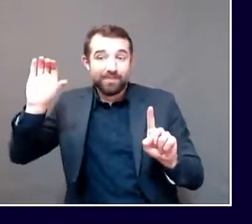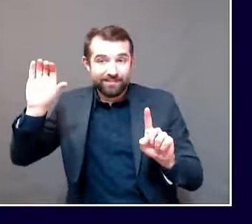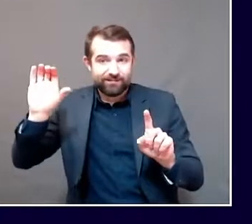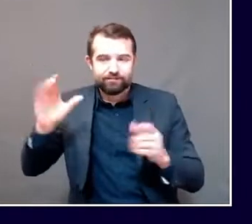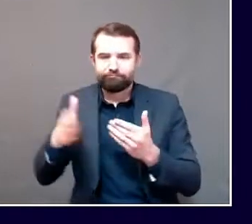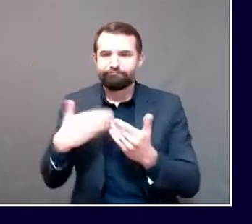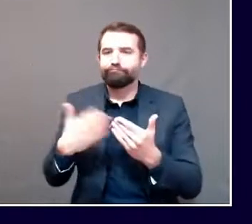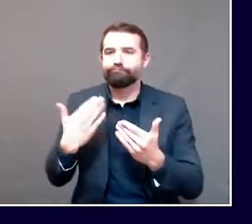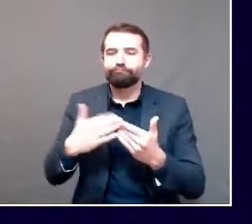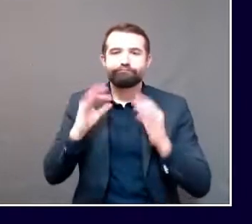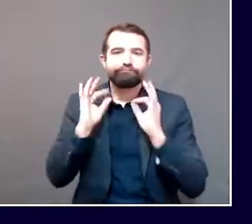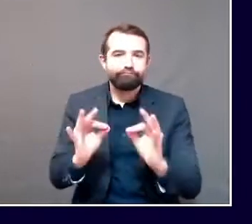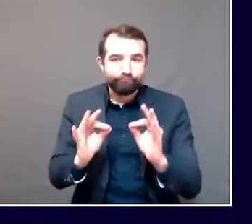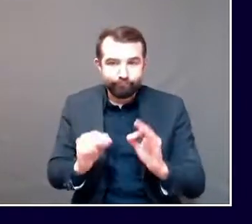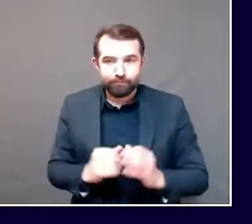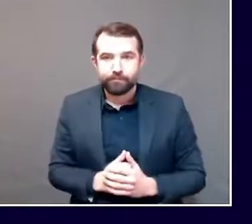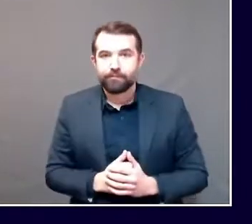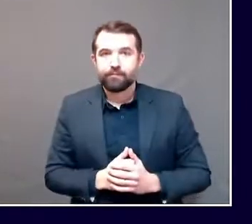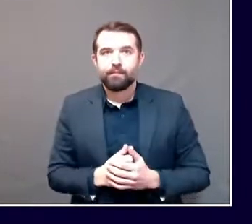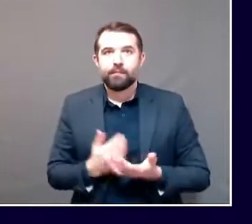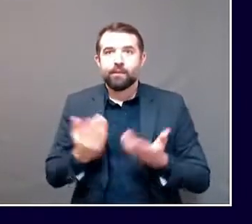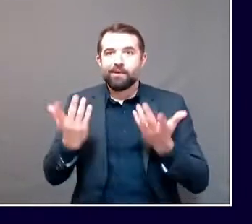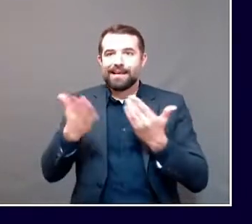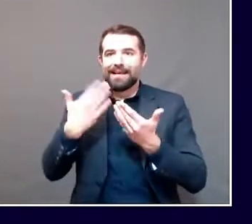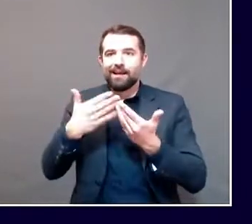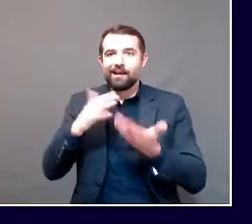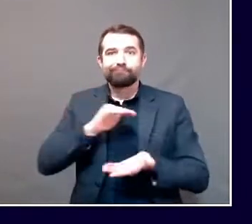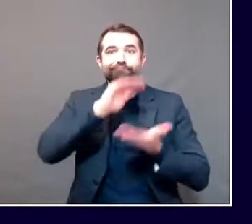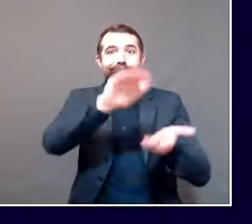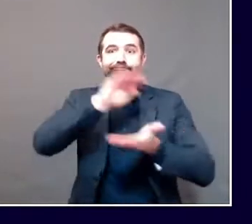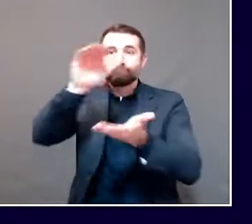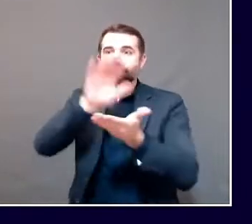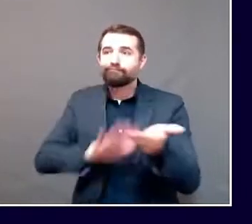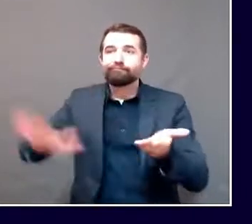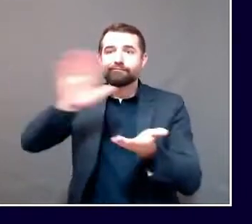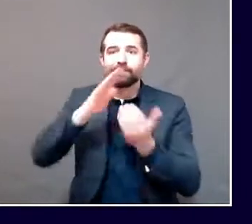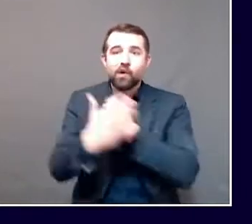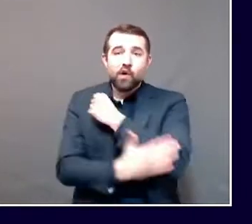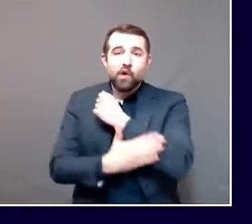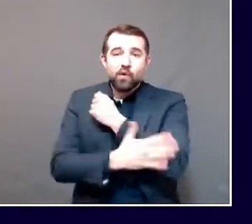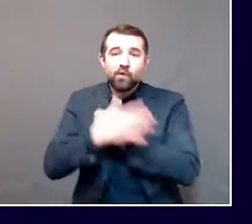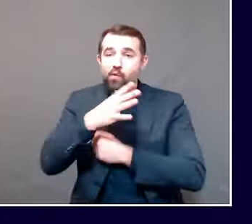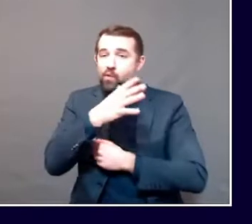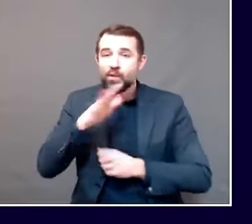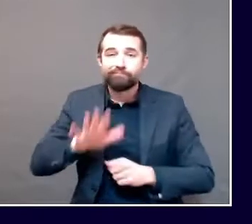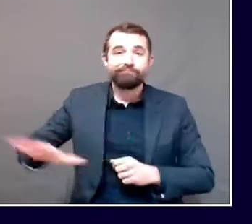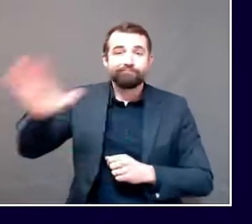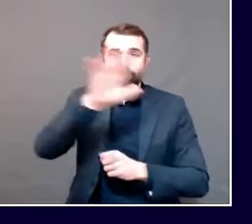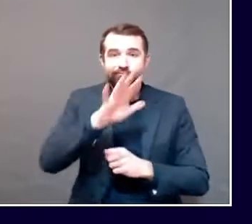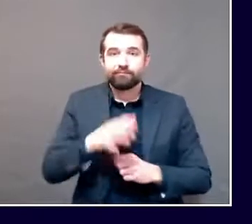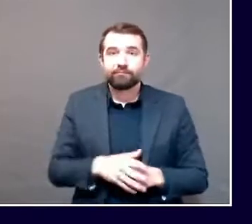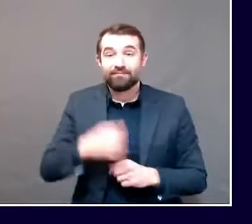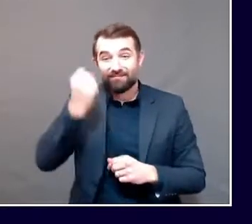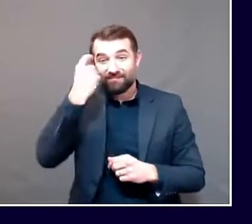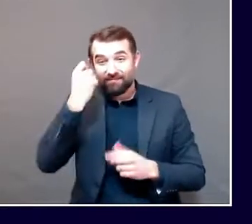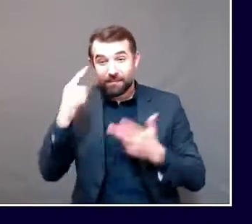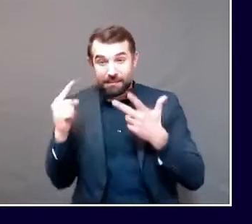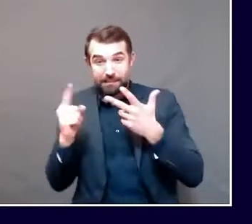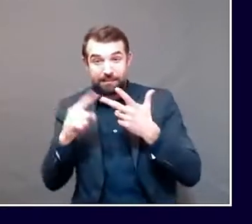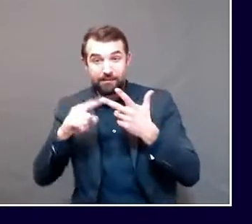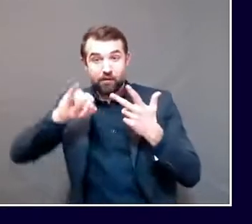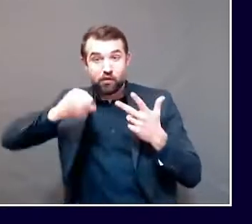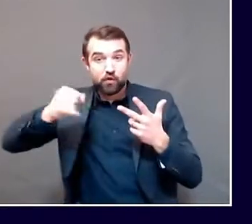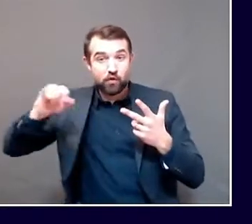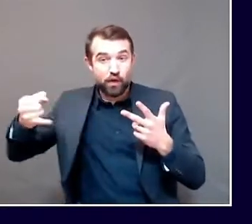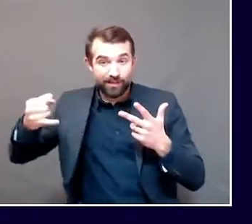settings. Now, just to be sure, Johnson & Johnson is also doing a separate trial utilizing 2